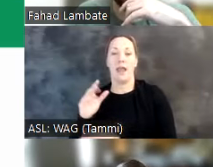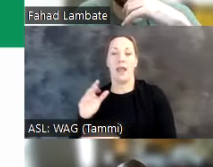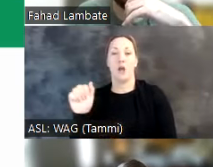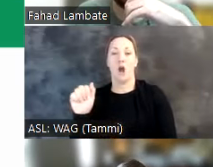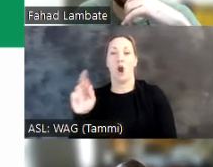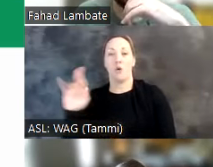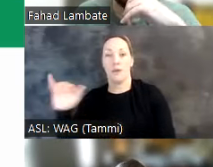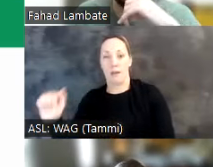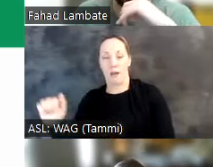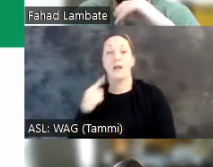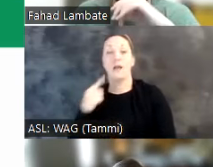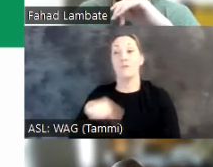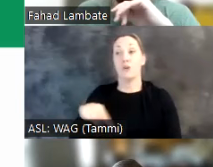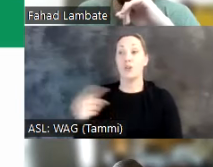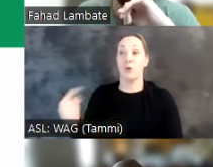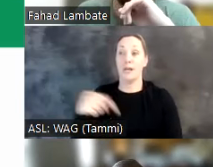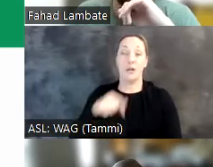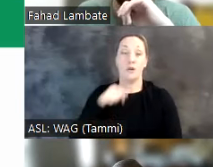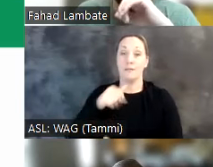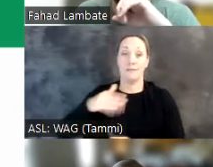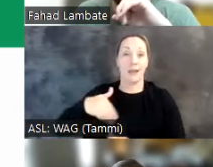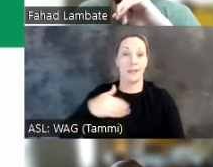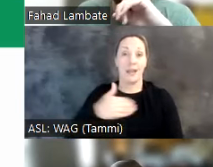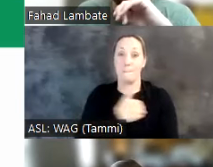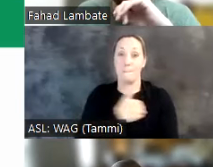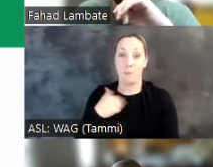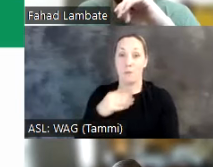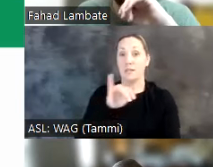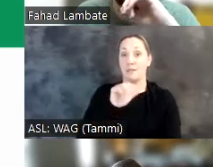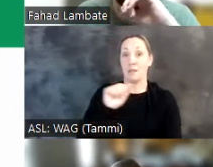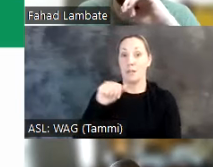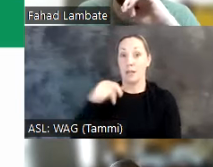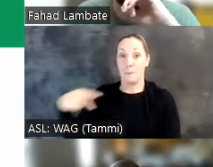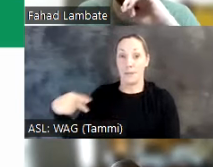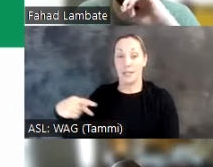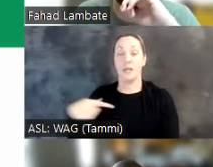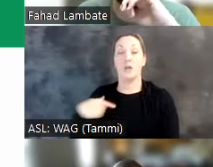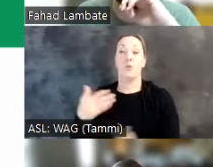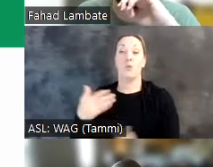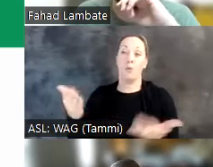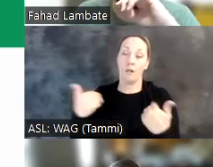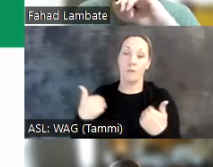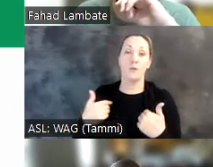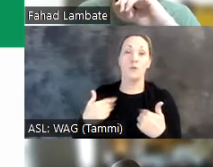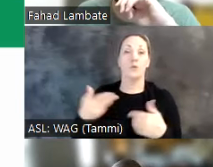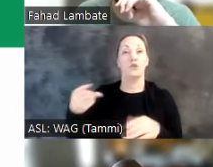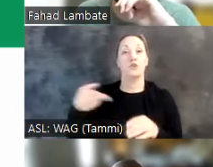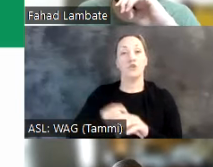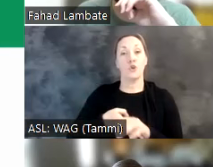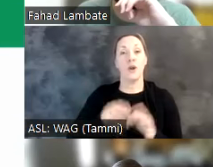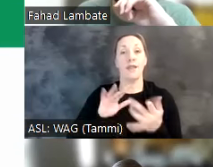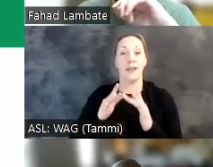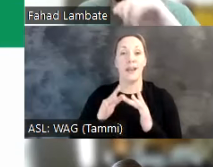the attendees who are not yet members of IAAP, we welcome you to join our network of